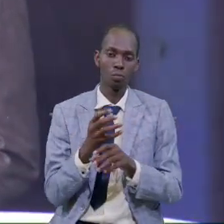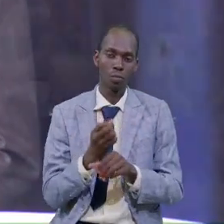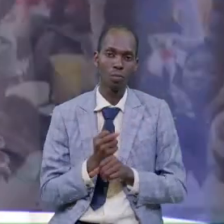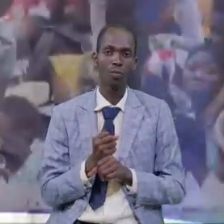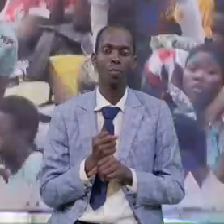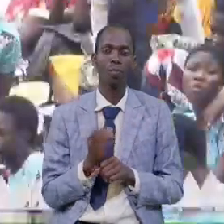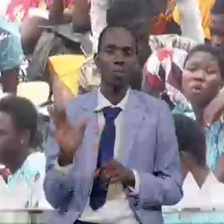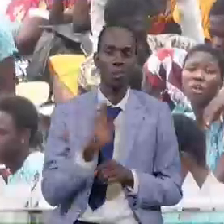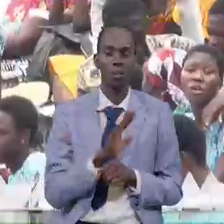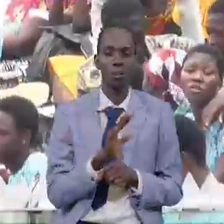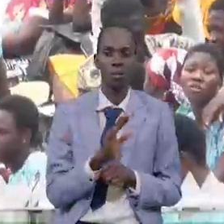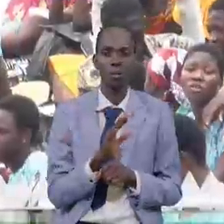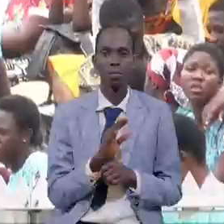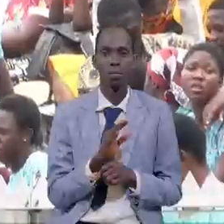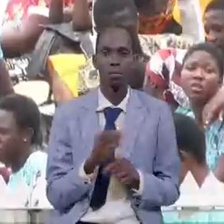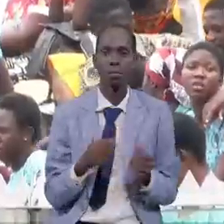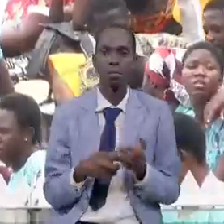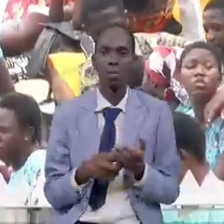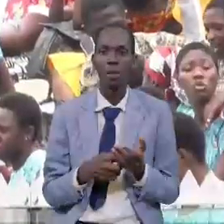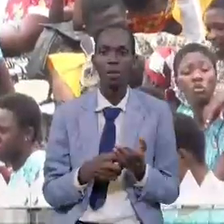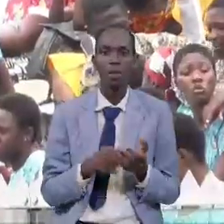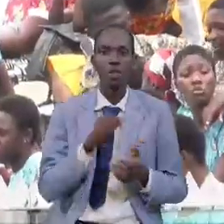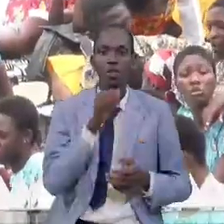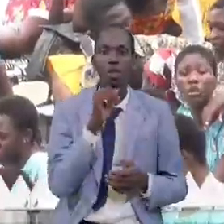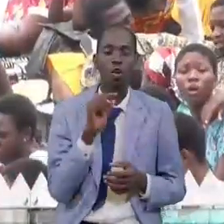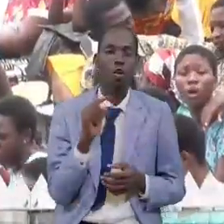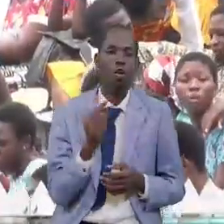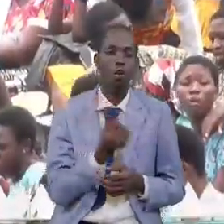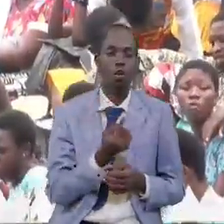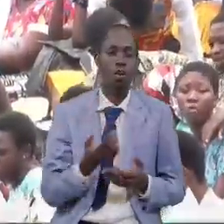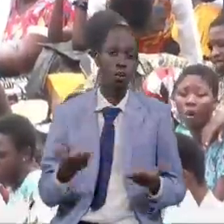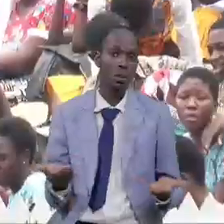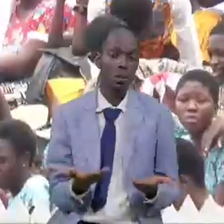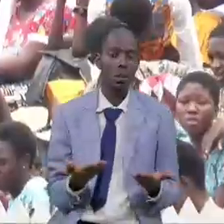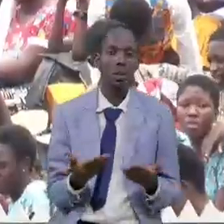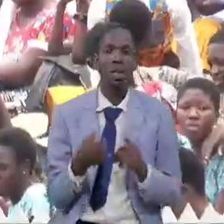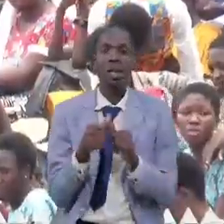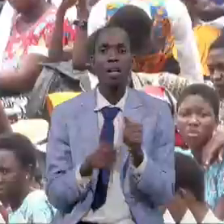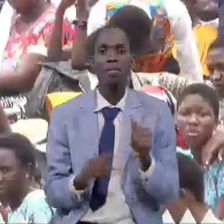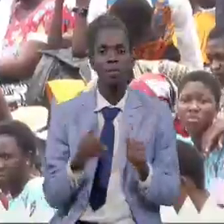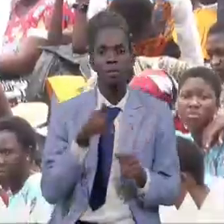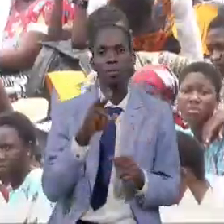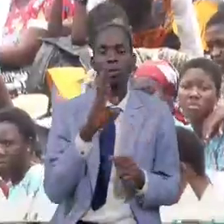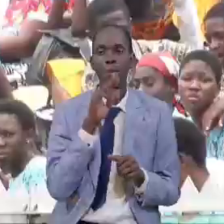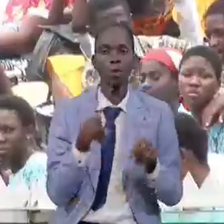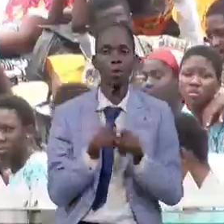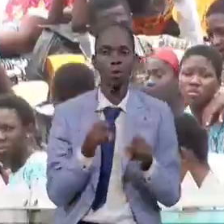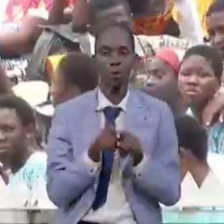Not only in the Alpha location, wherever you are, in any part of the globe,